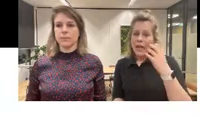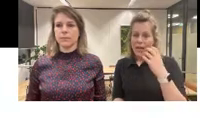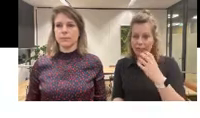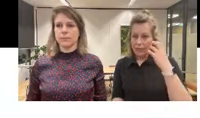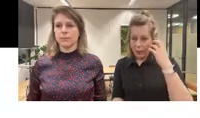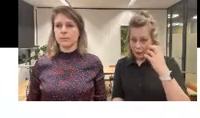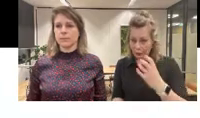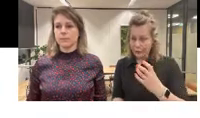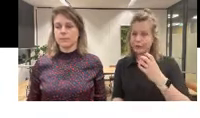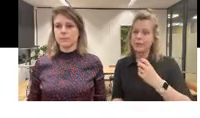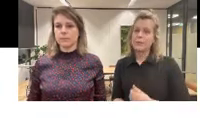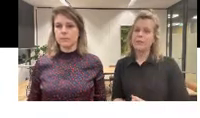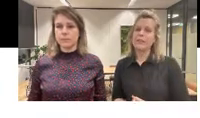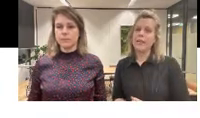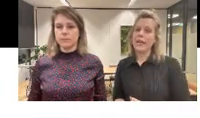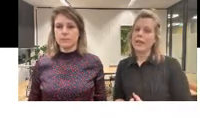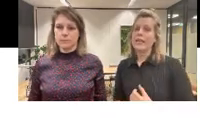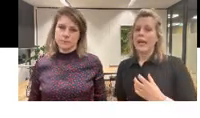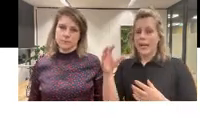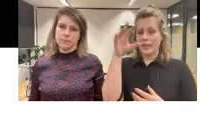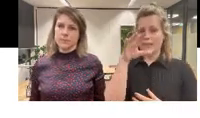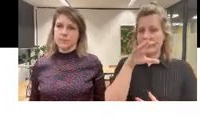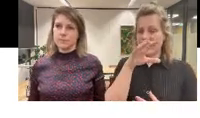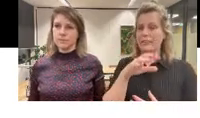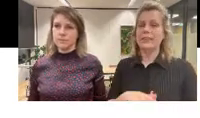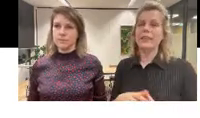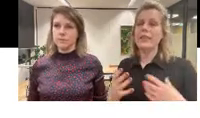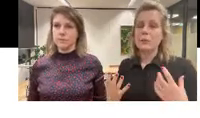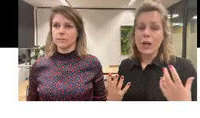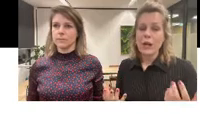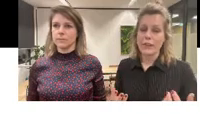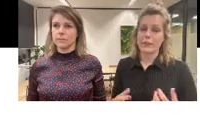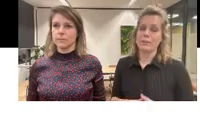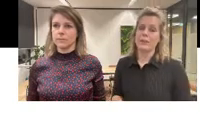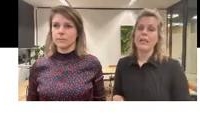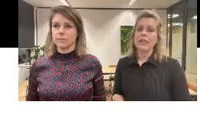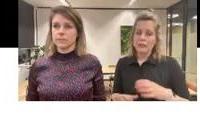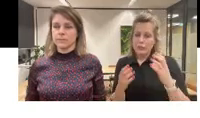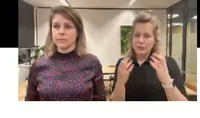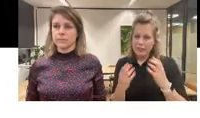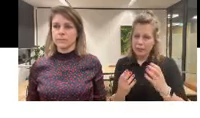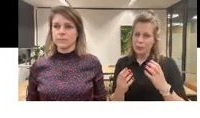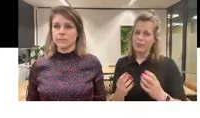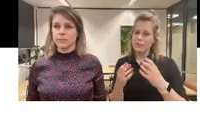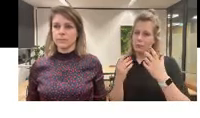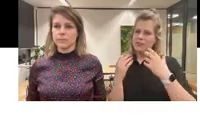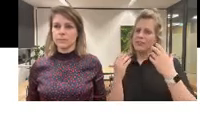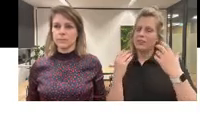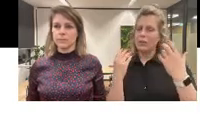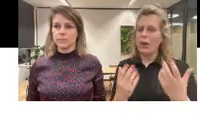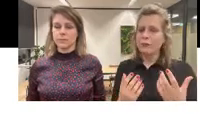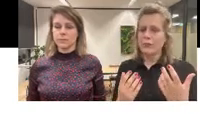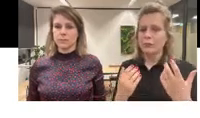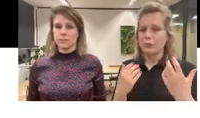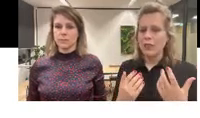exposure as the first therapy in the day, and second, the EMDR therapy. So the sequence in which it